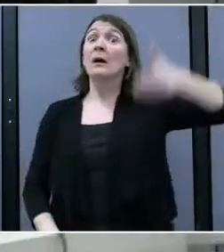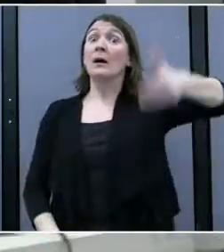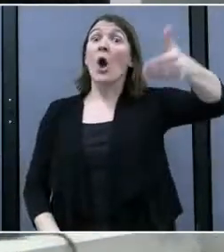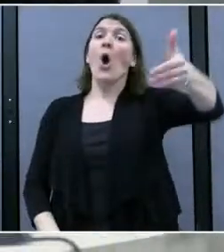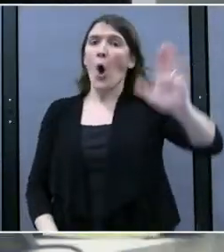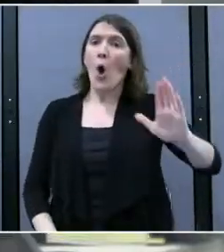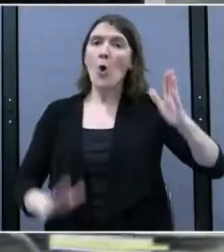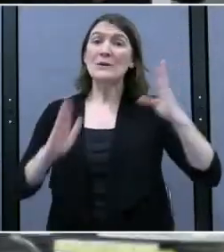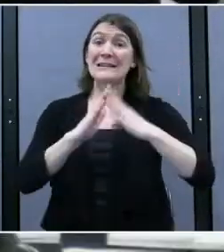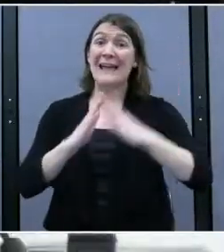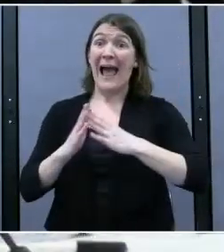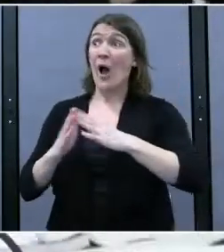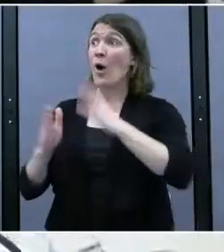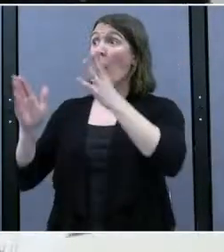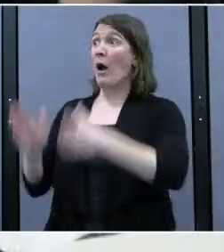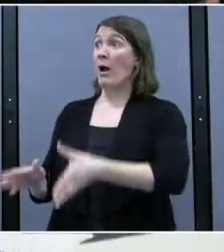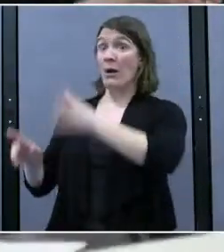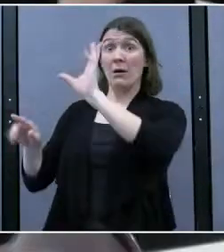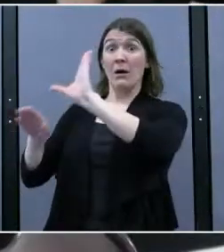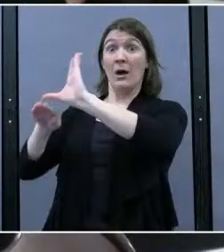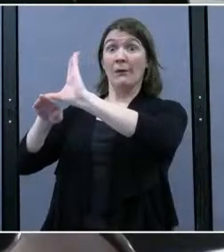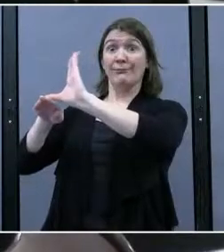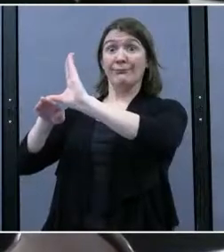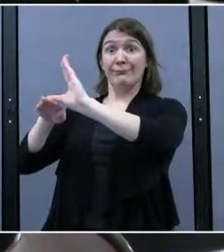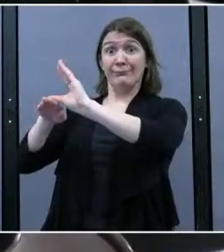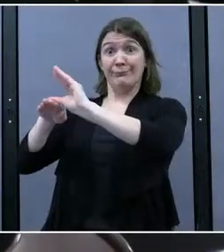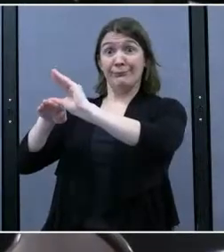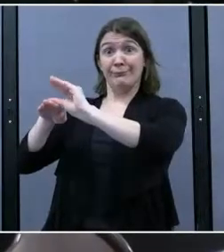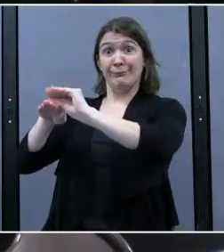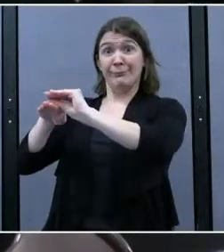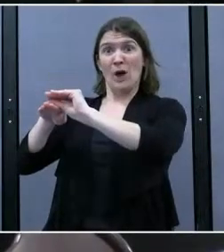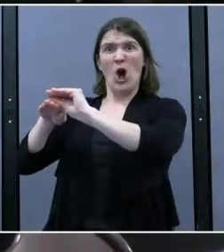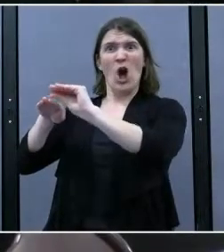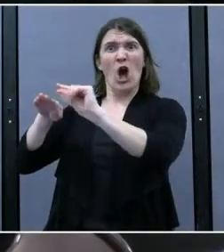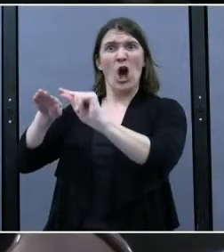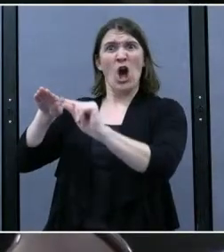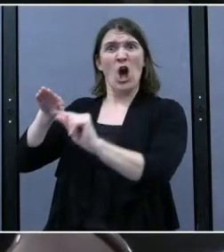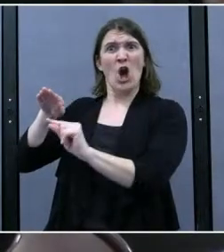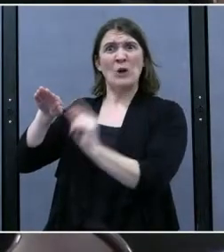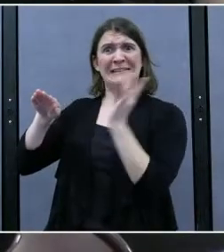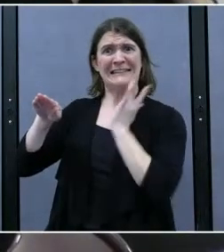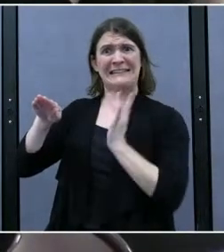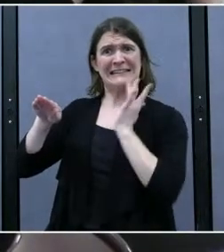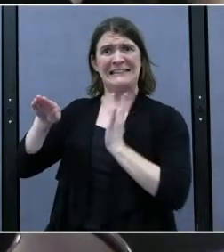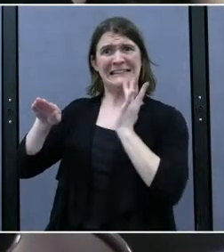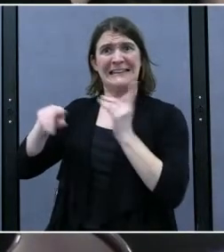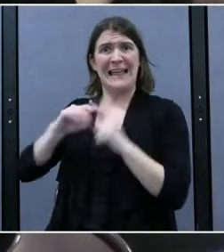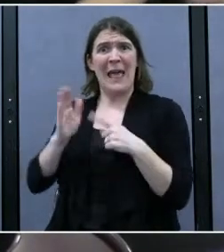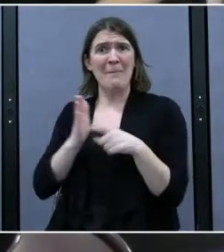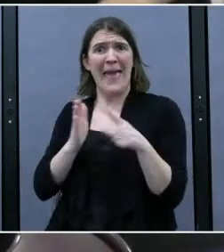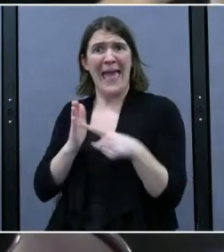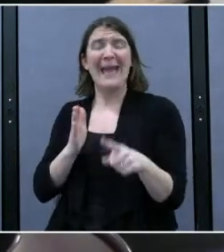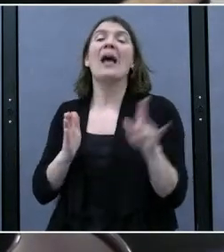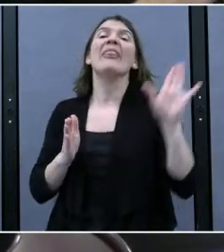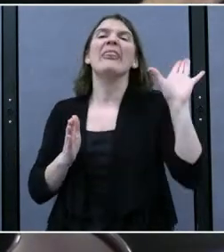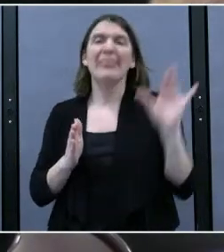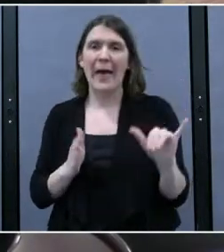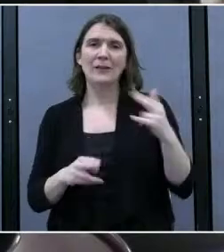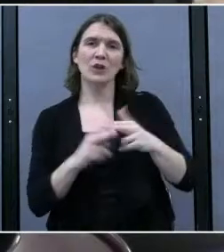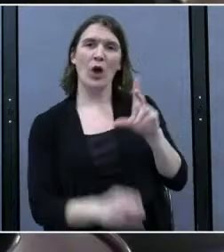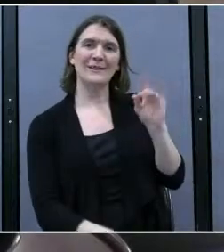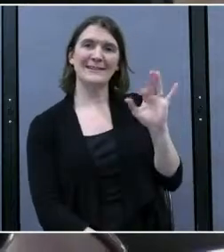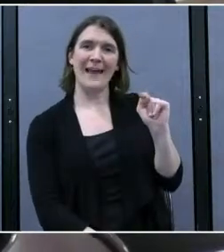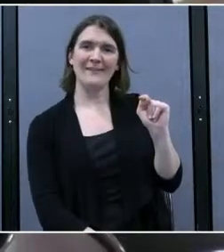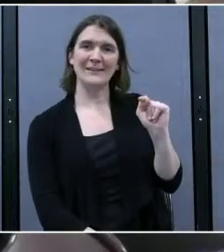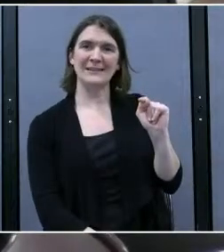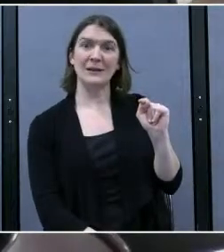the town's unassigned fund balance eventually reduces to where the town has difficulty in making payment obligations. When this